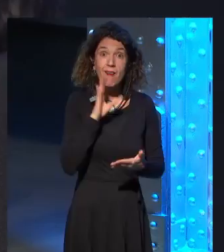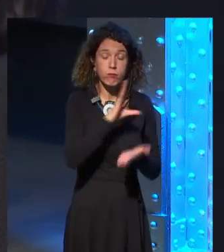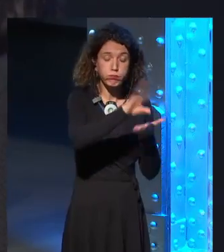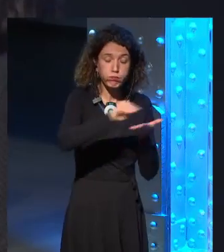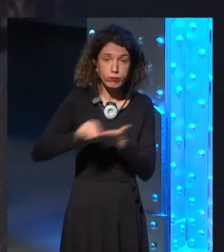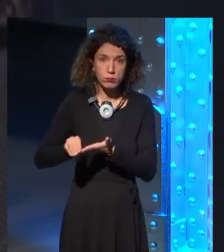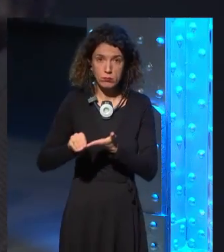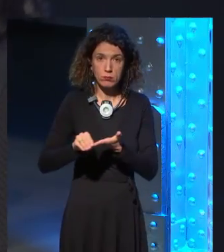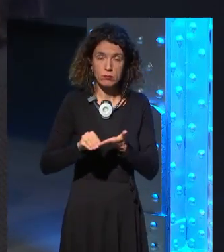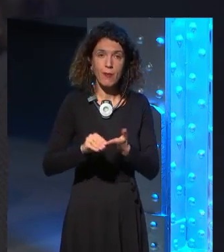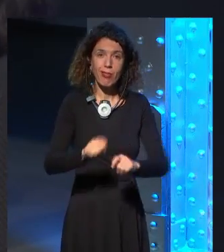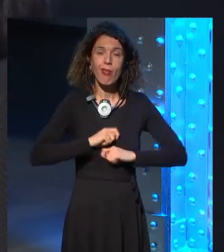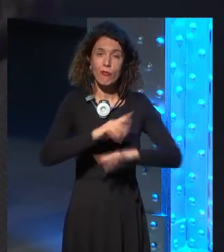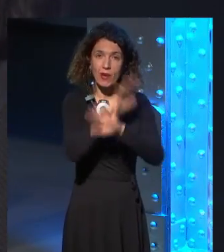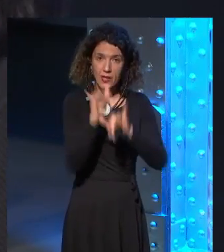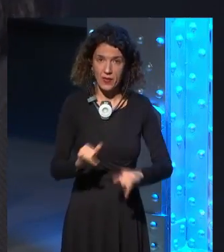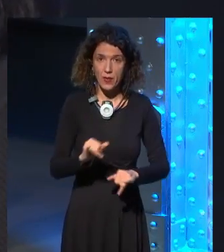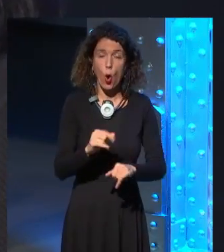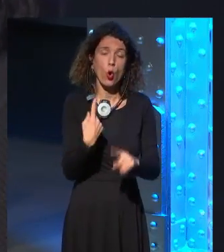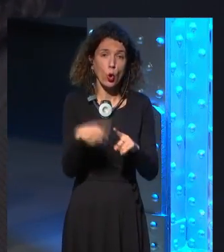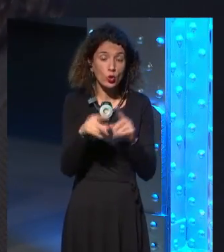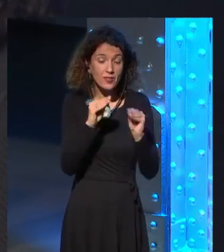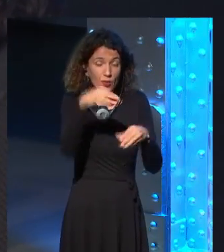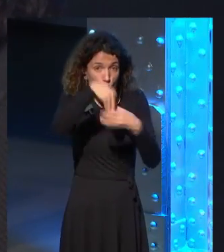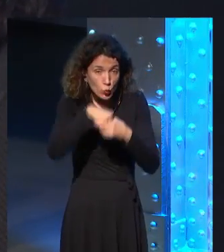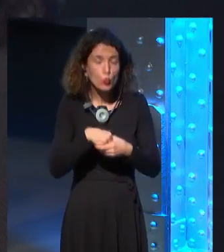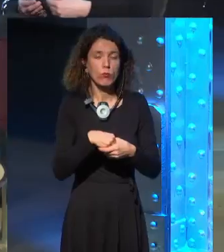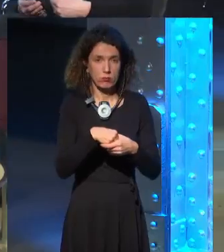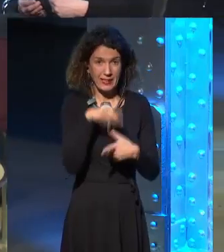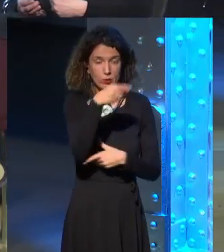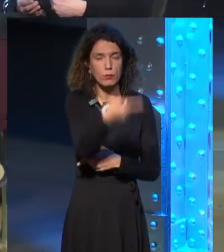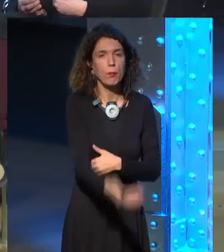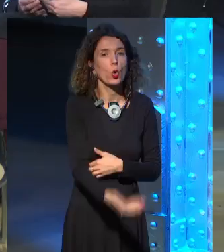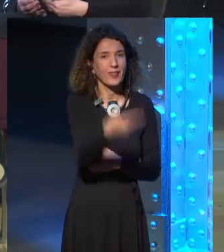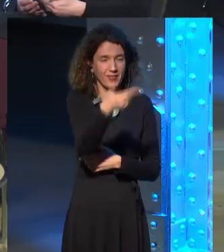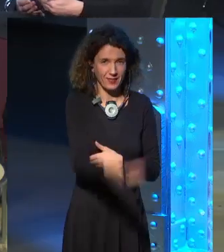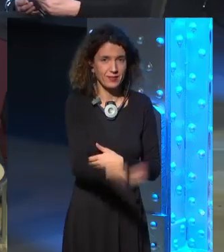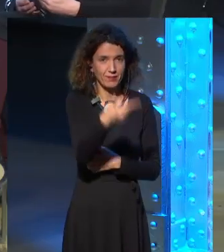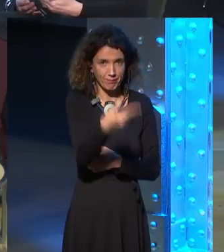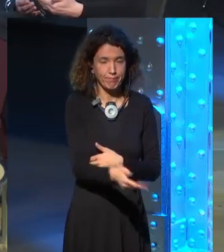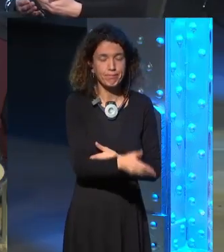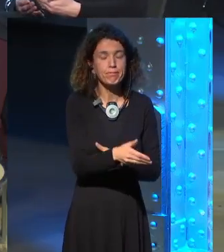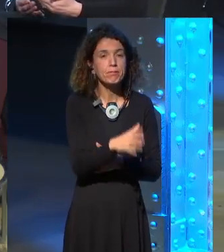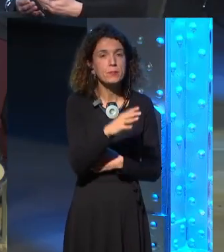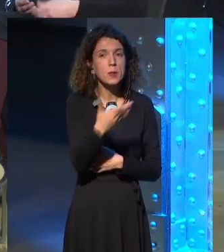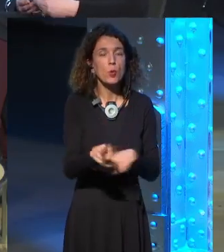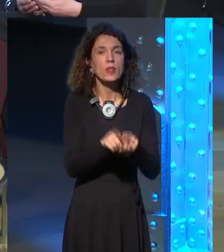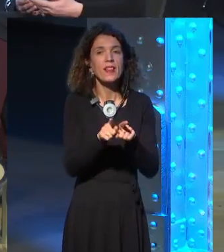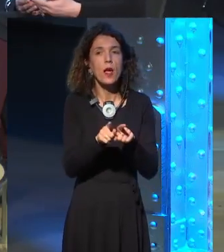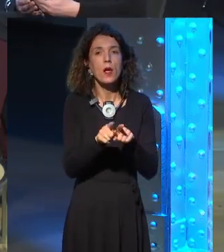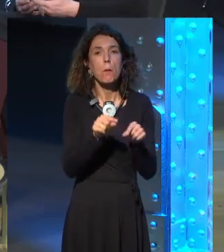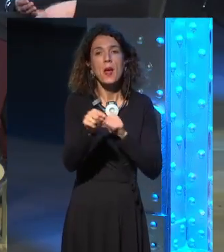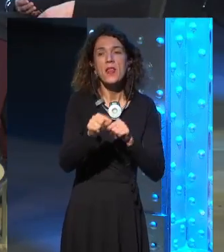components of happiness. And I think it's very important to not measure happiness because it seems